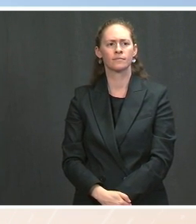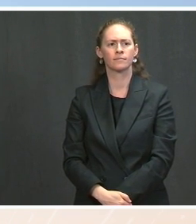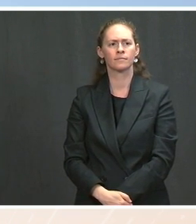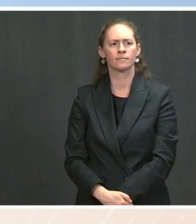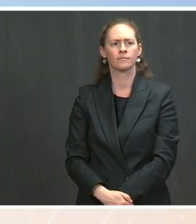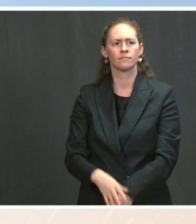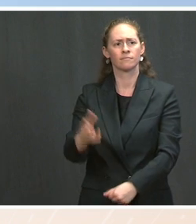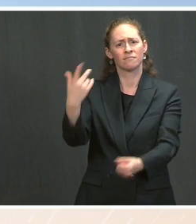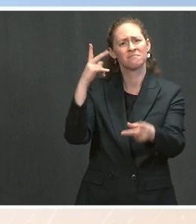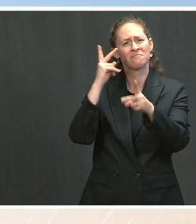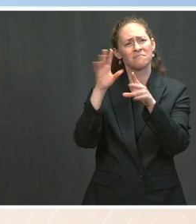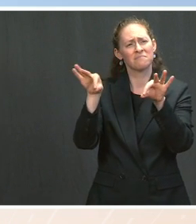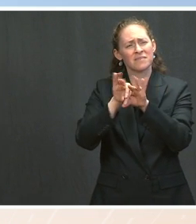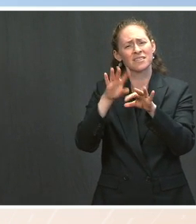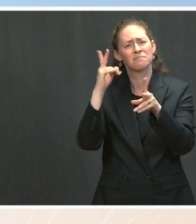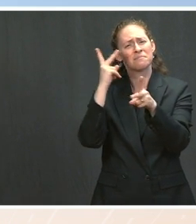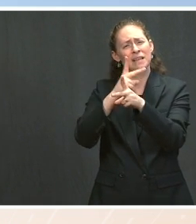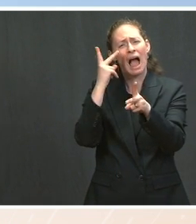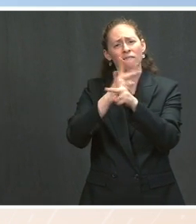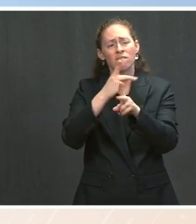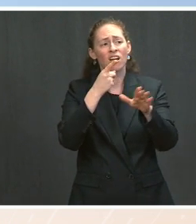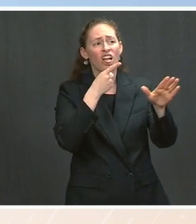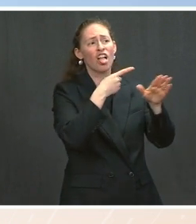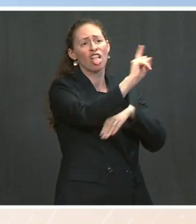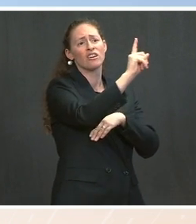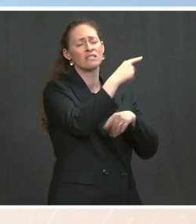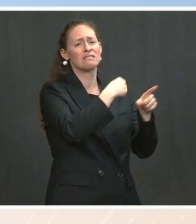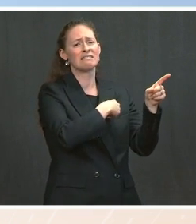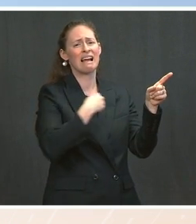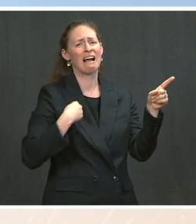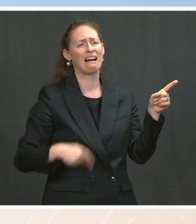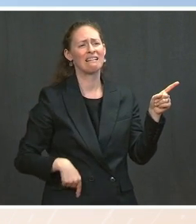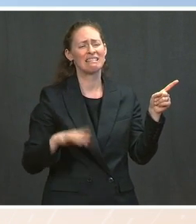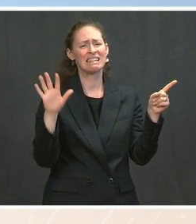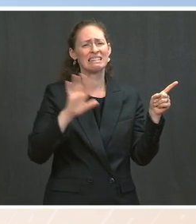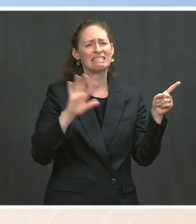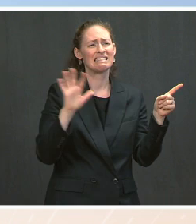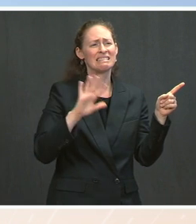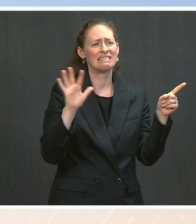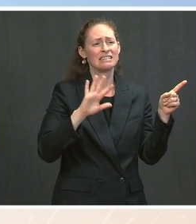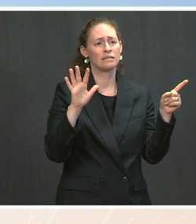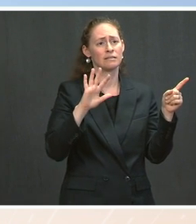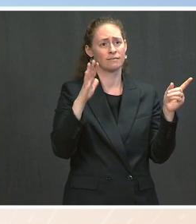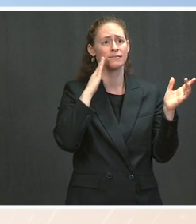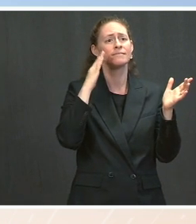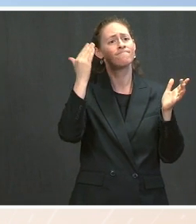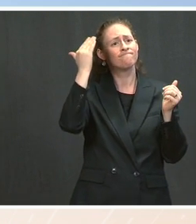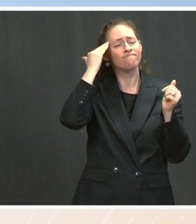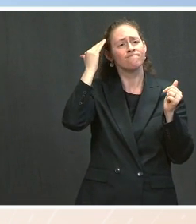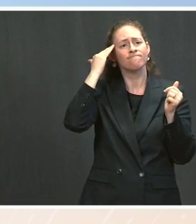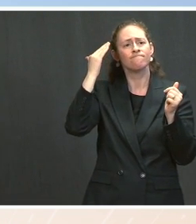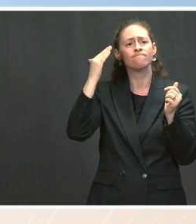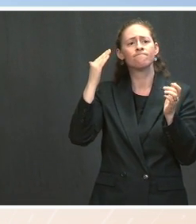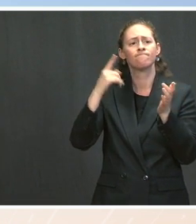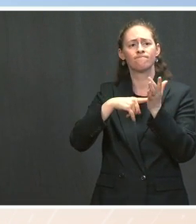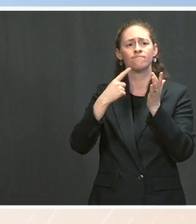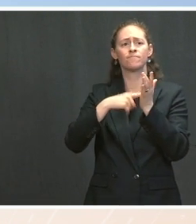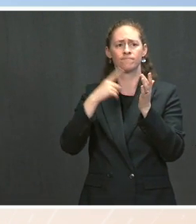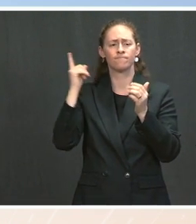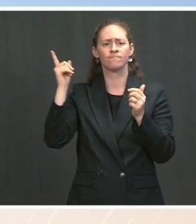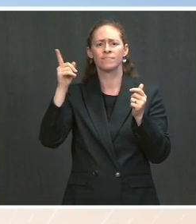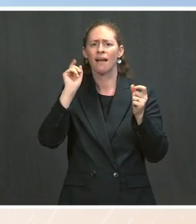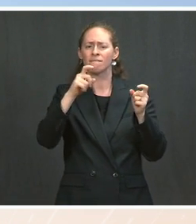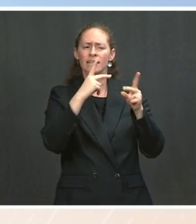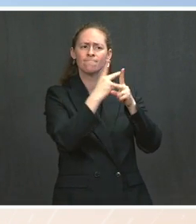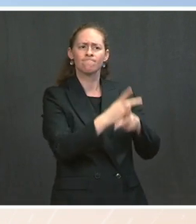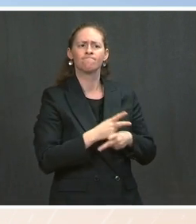Japan when it comes to standing up to Beijing when their economies are so closely tied to China? Well, first let me say